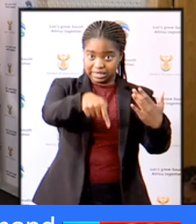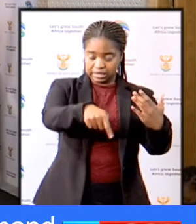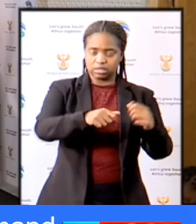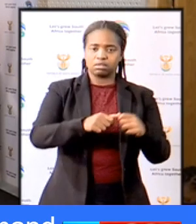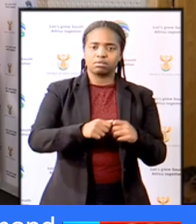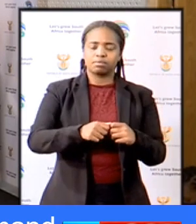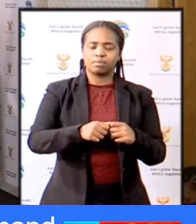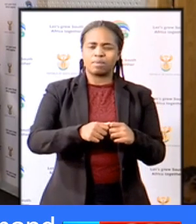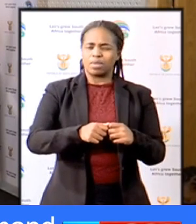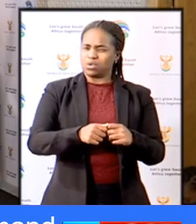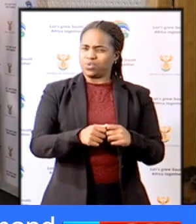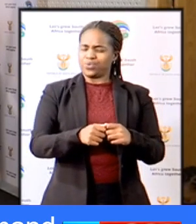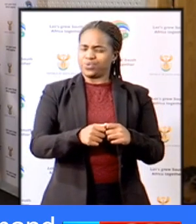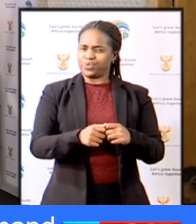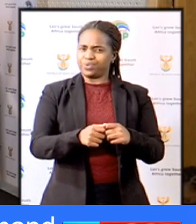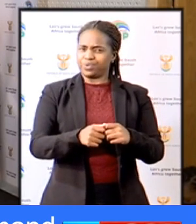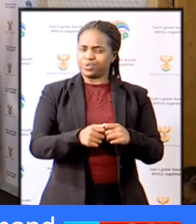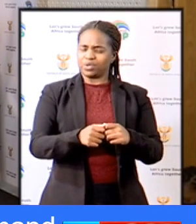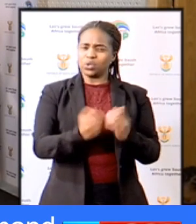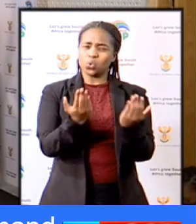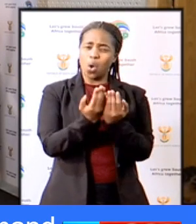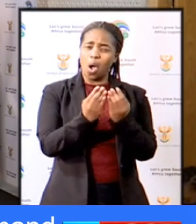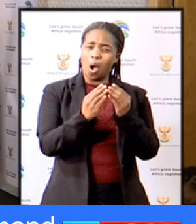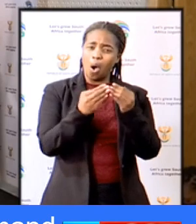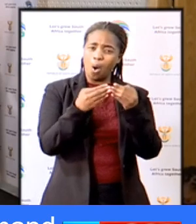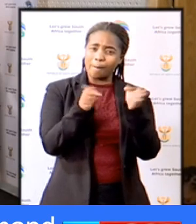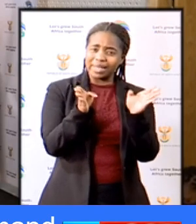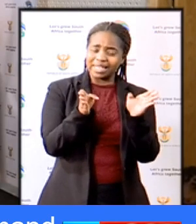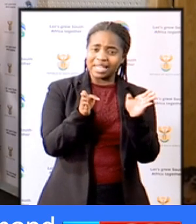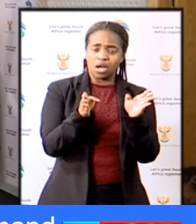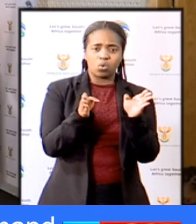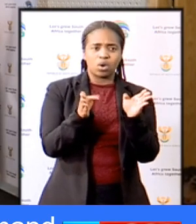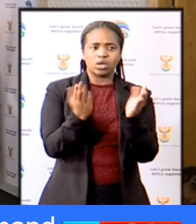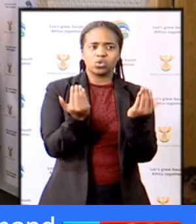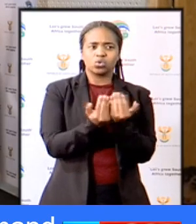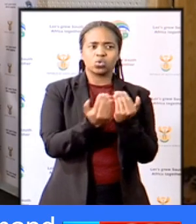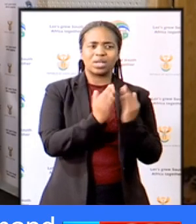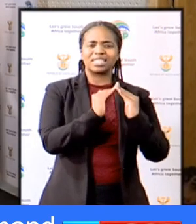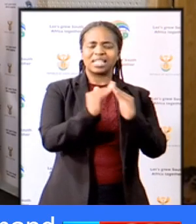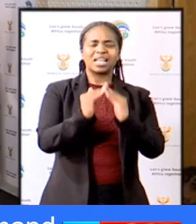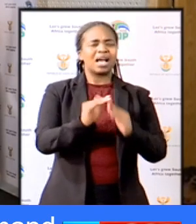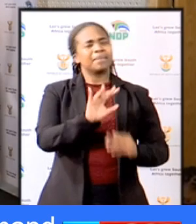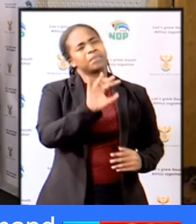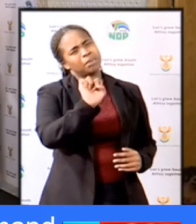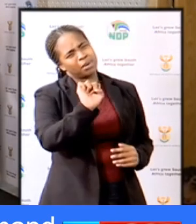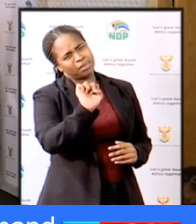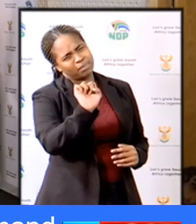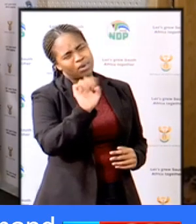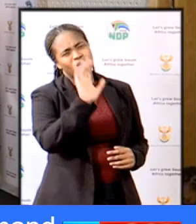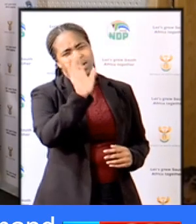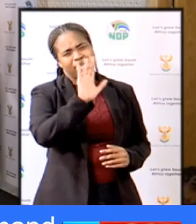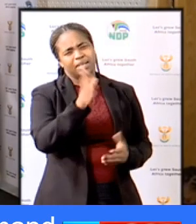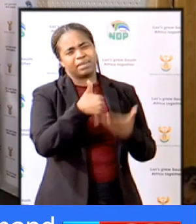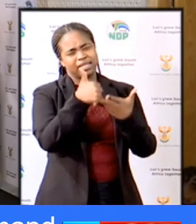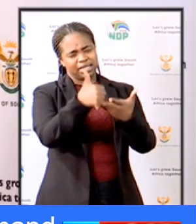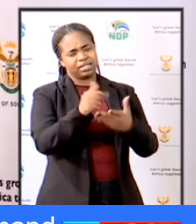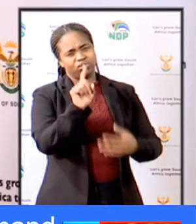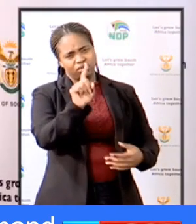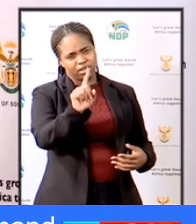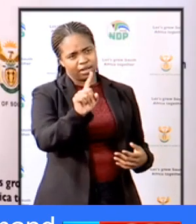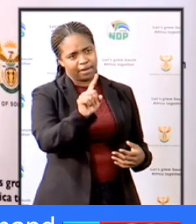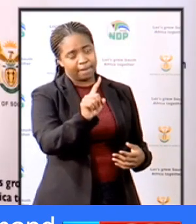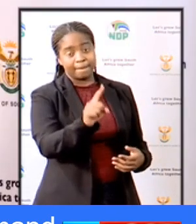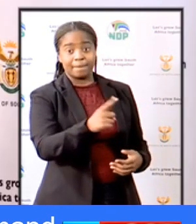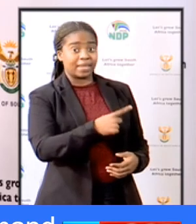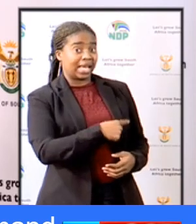the state of most of the schools in townships... Can I just assist you there?